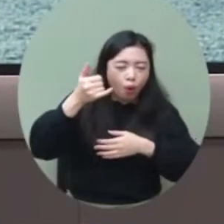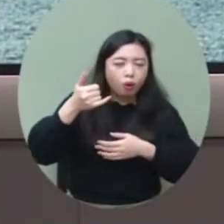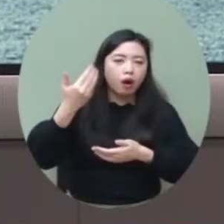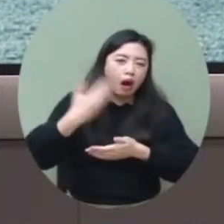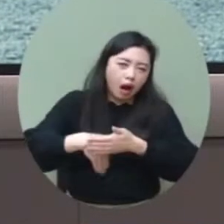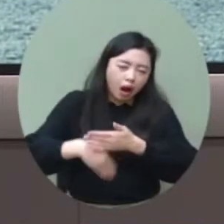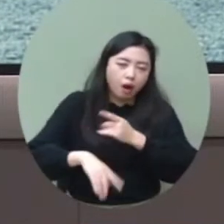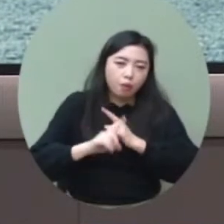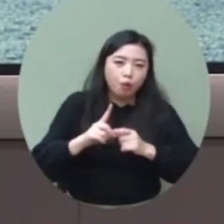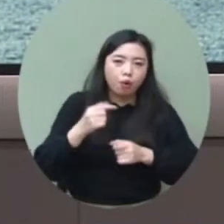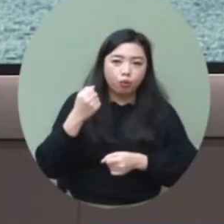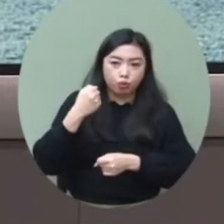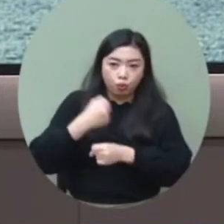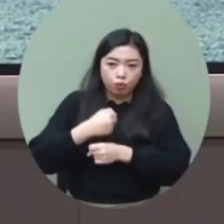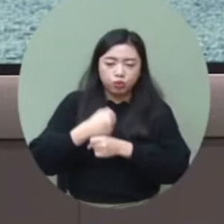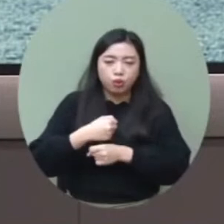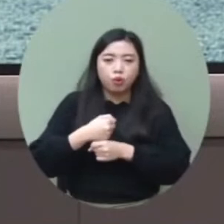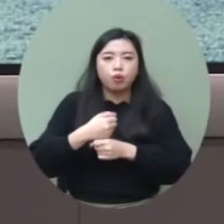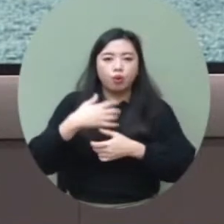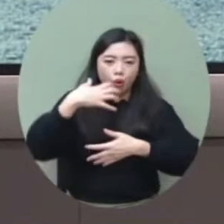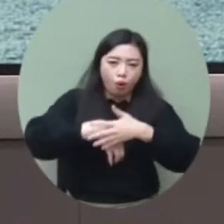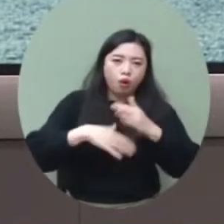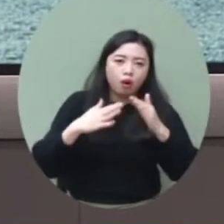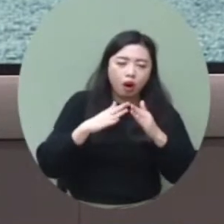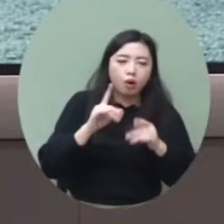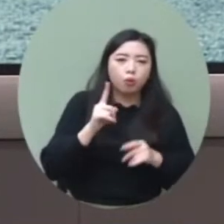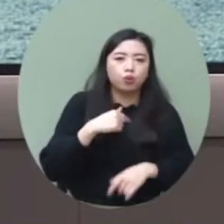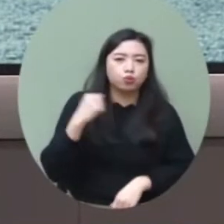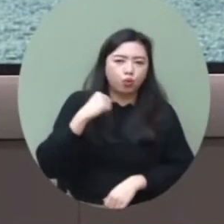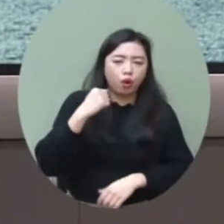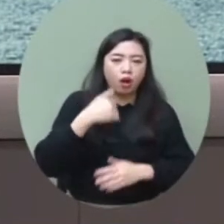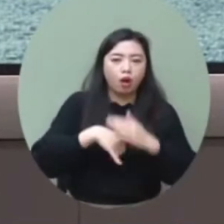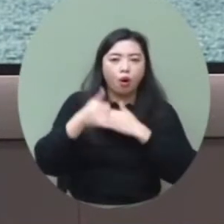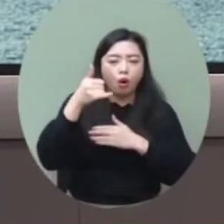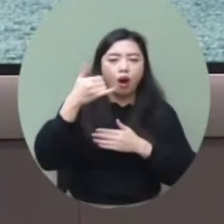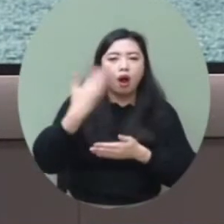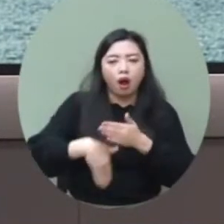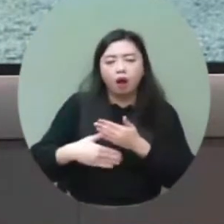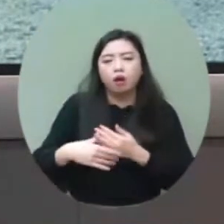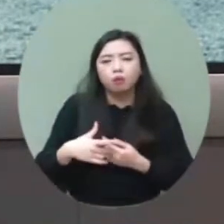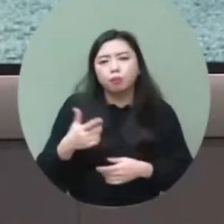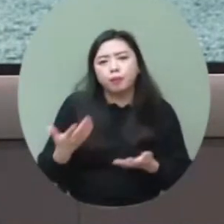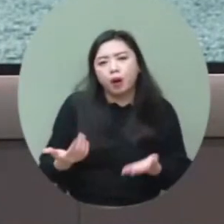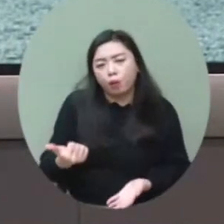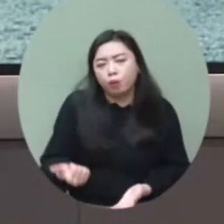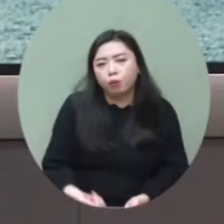urge everyone to go out less and work from home if possible.